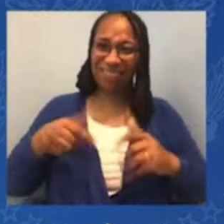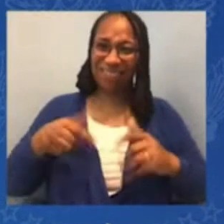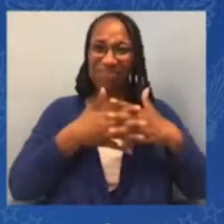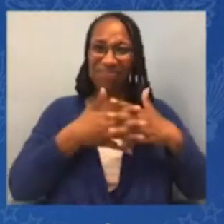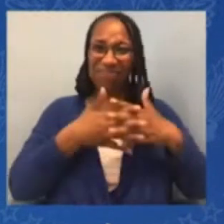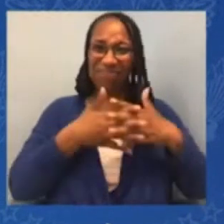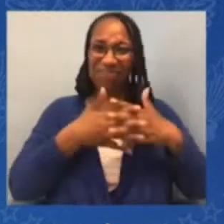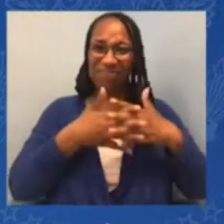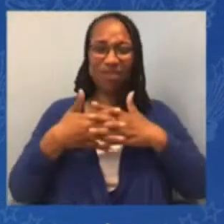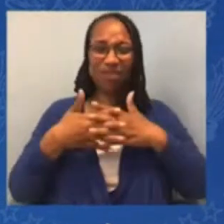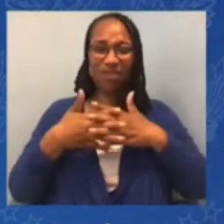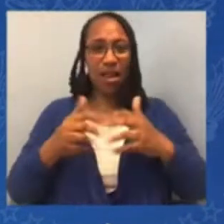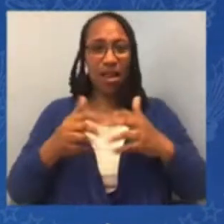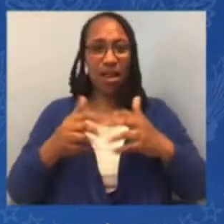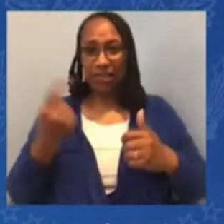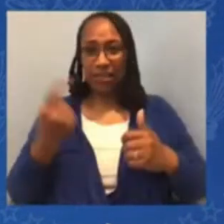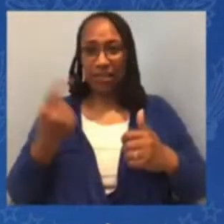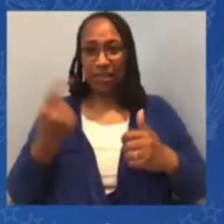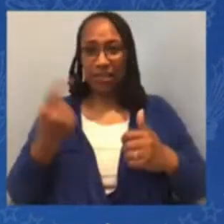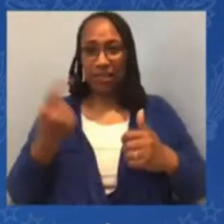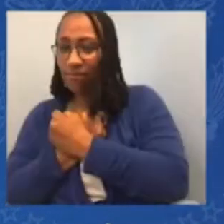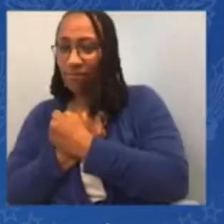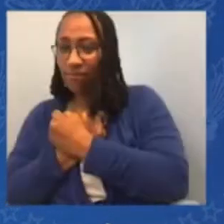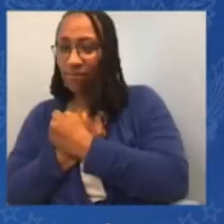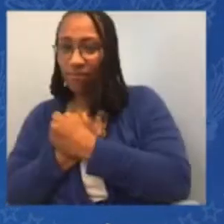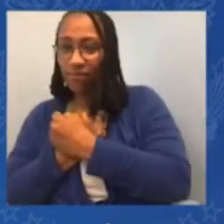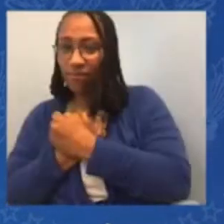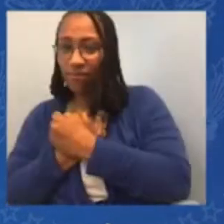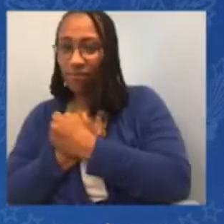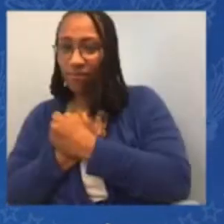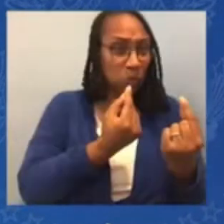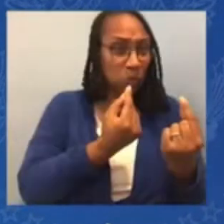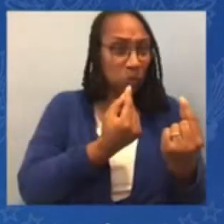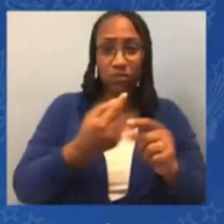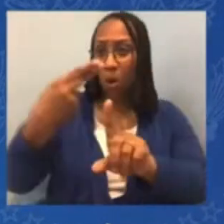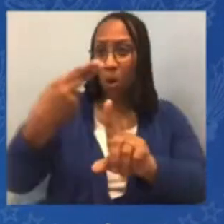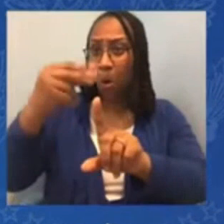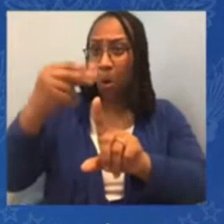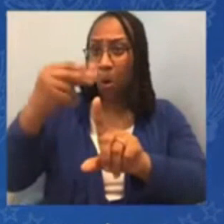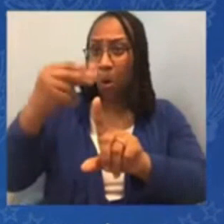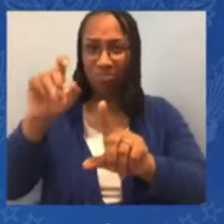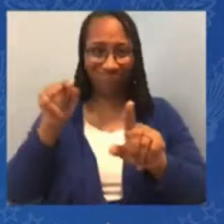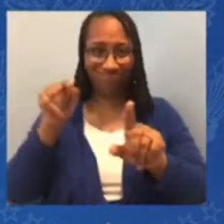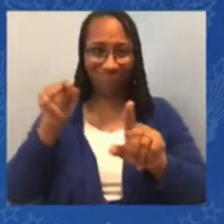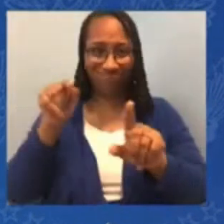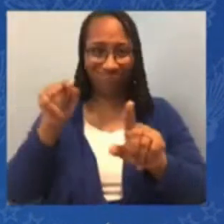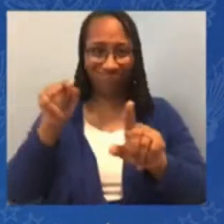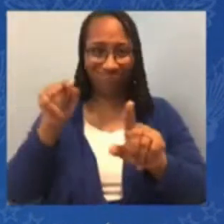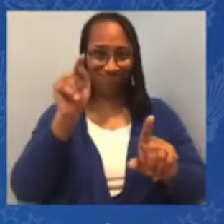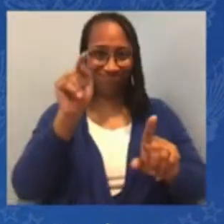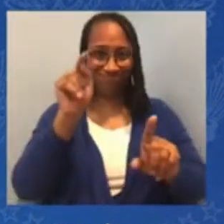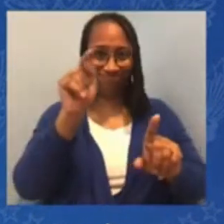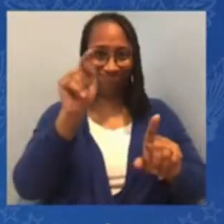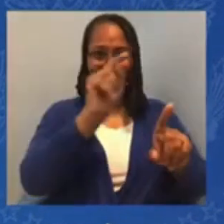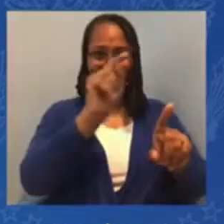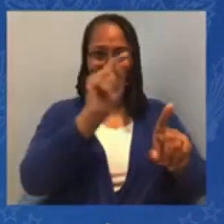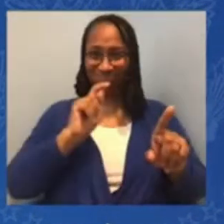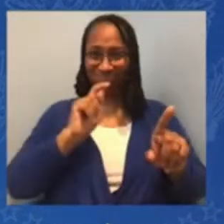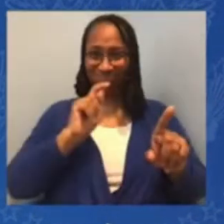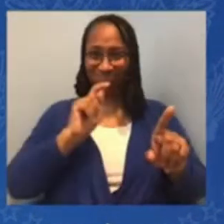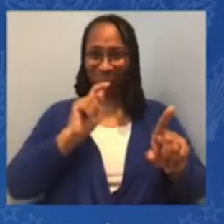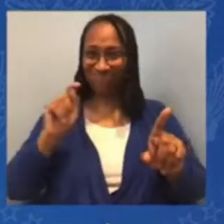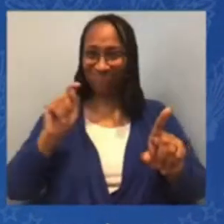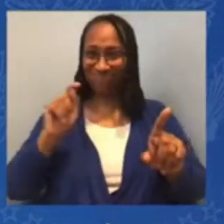have just keep going and keep the faith. Every time I walk out of my grandpa Finnegan's house in Scranton, he yelled, Joey, keep the